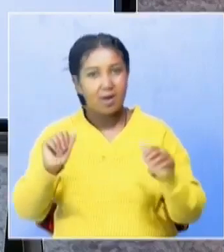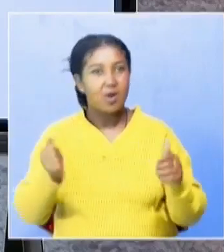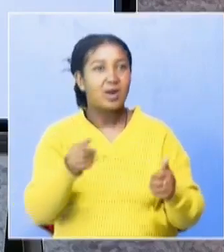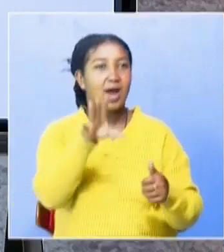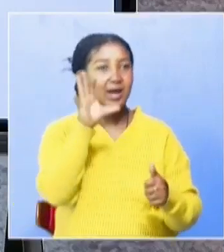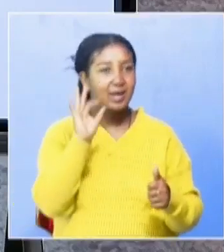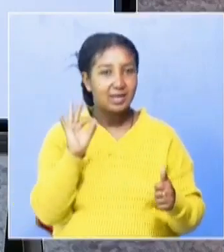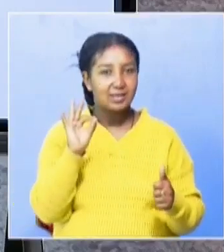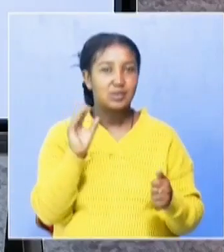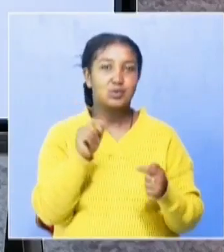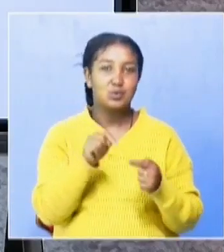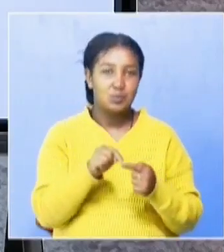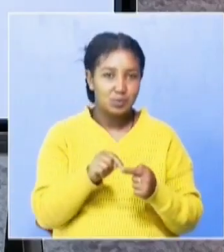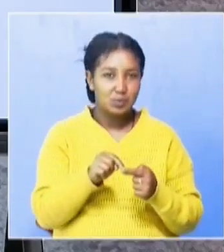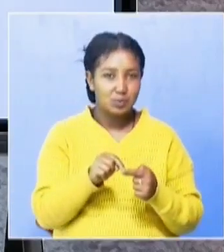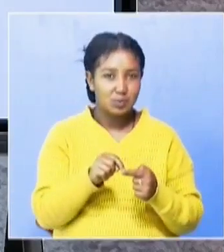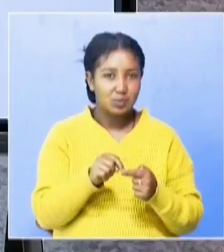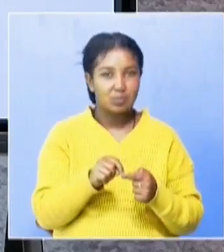I get to